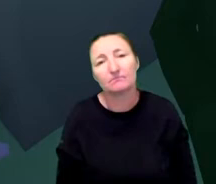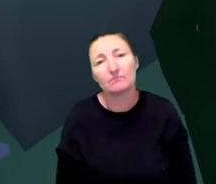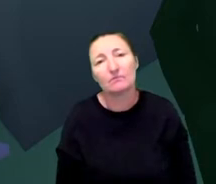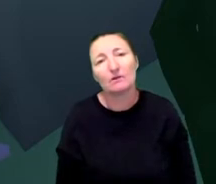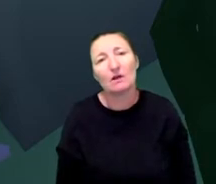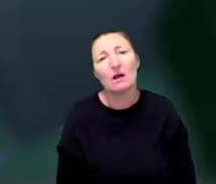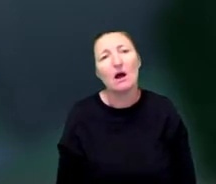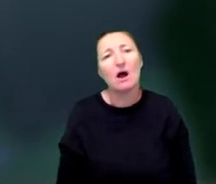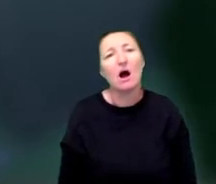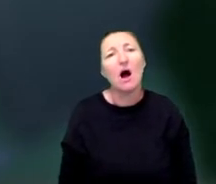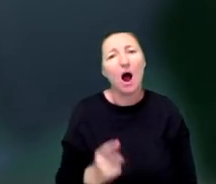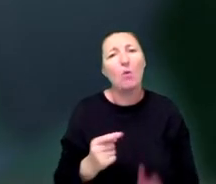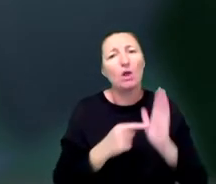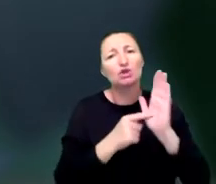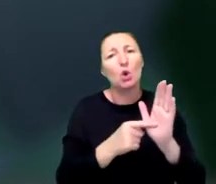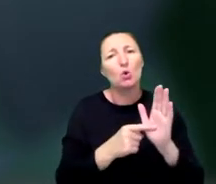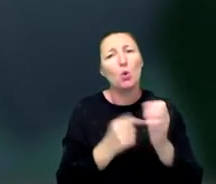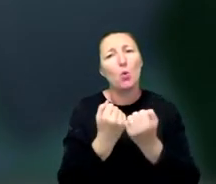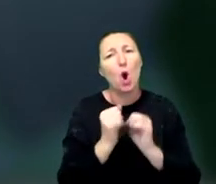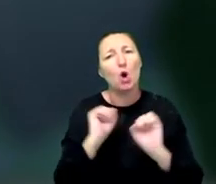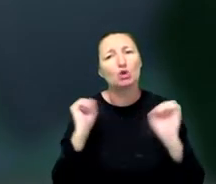image from a workshop that we did right at the beginning,